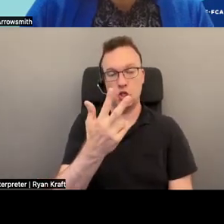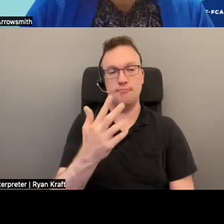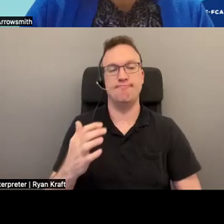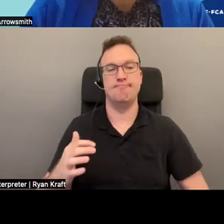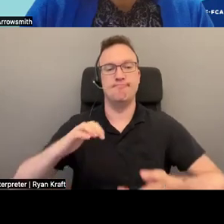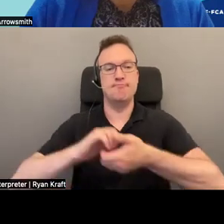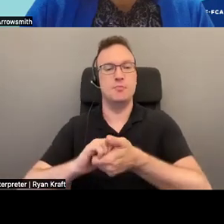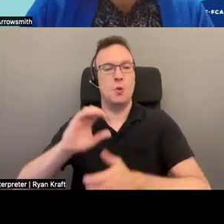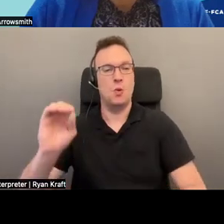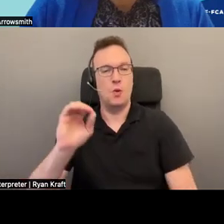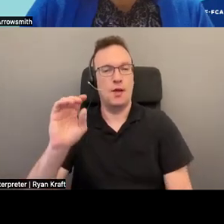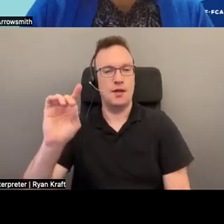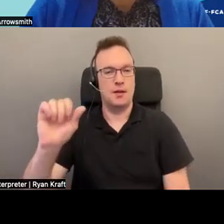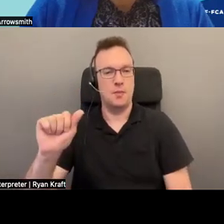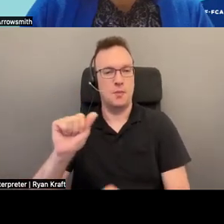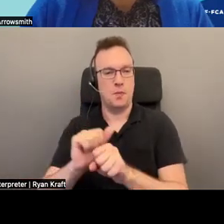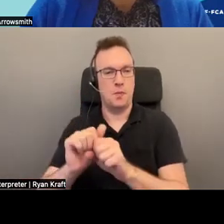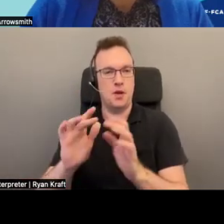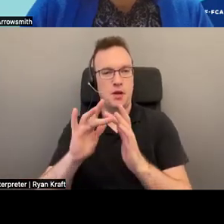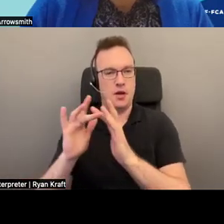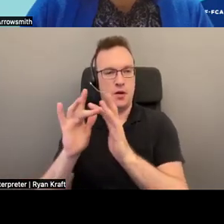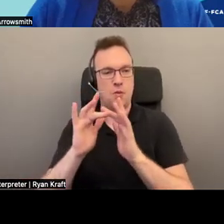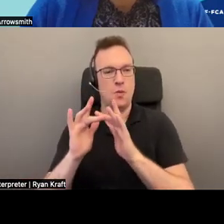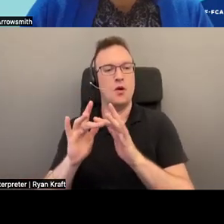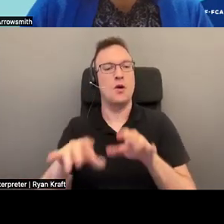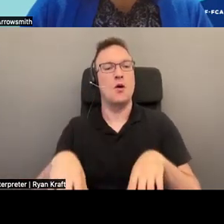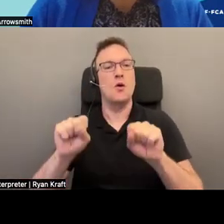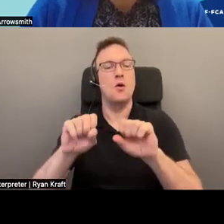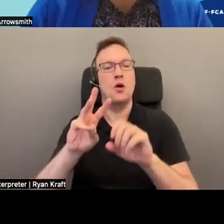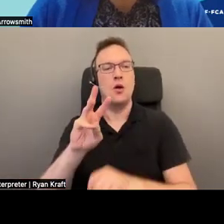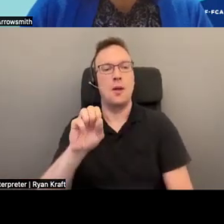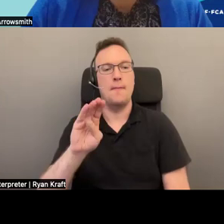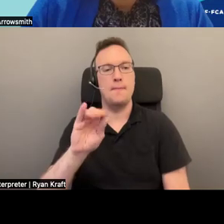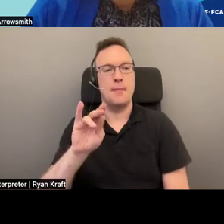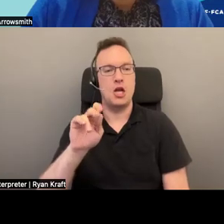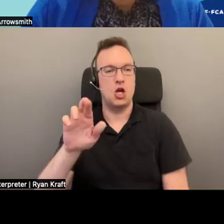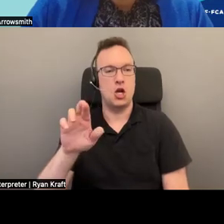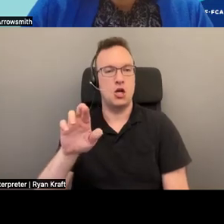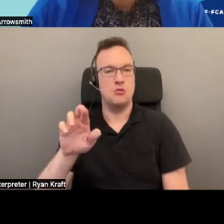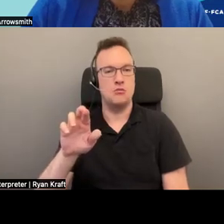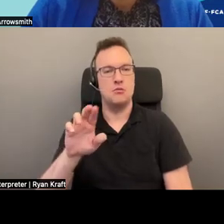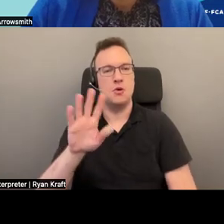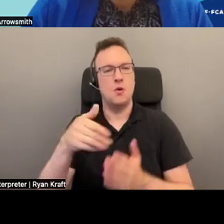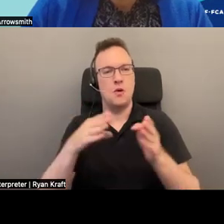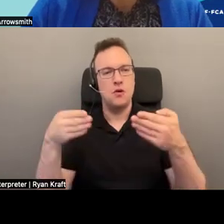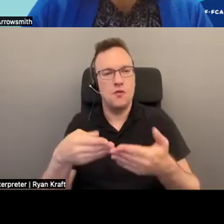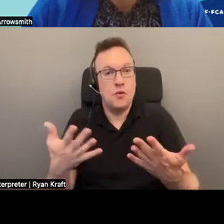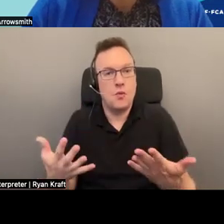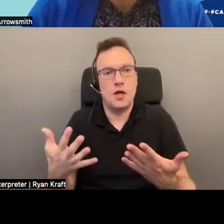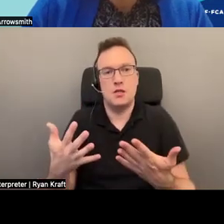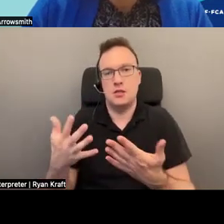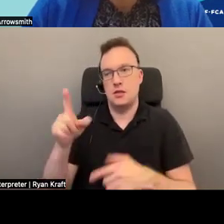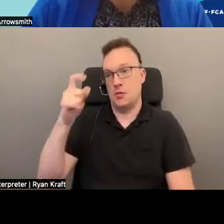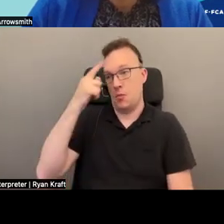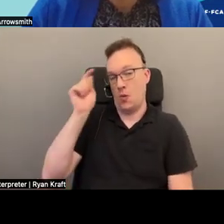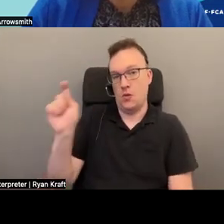the Ontario Disability Employment Network, and we're having a webinar all focused on employers and providing